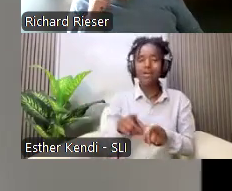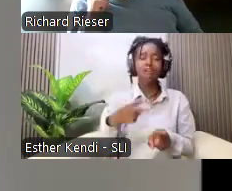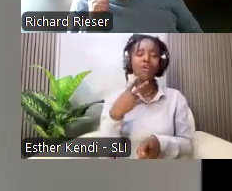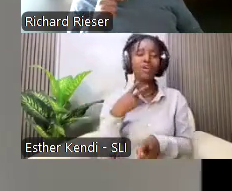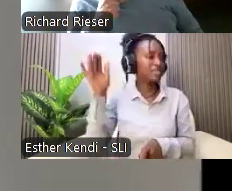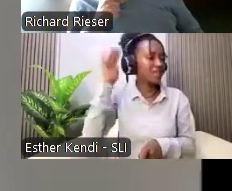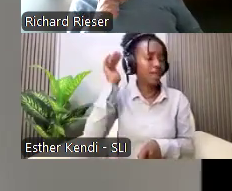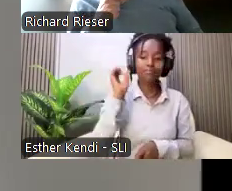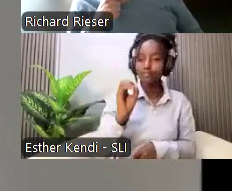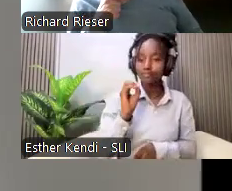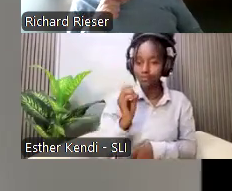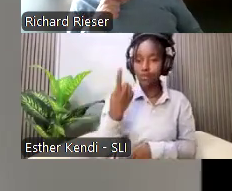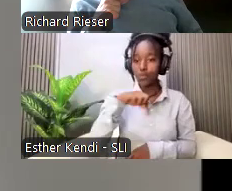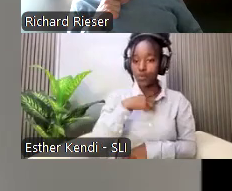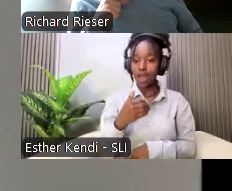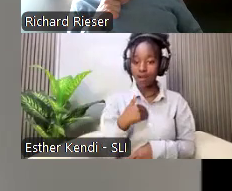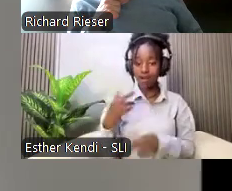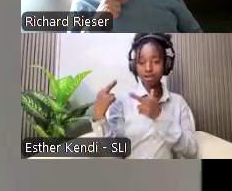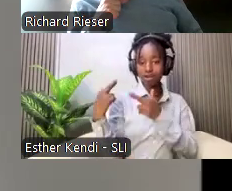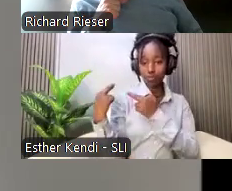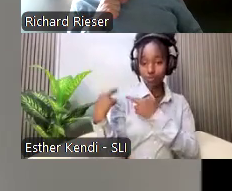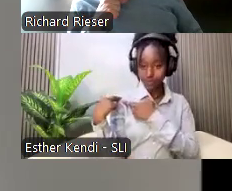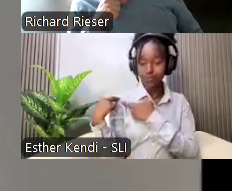role is to